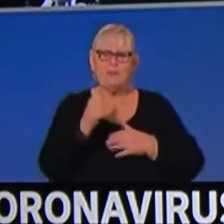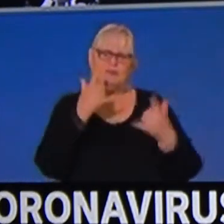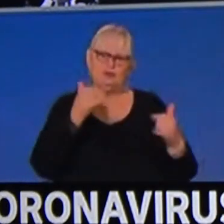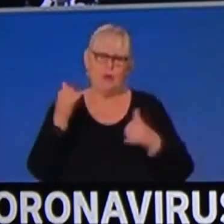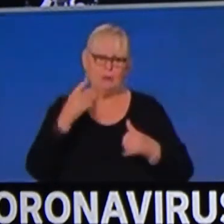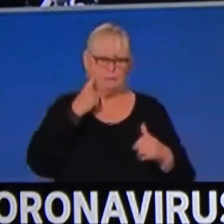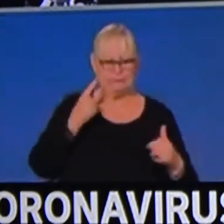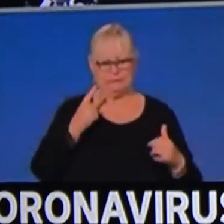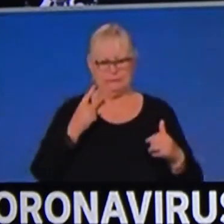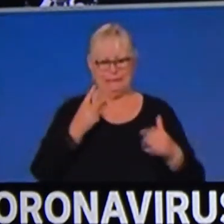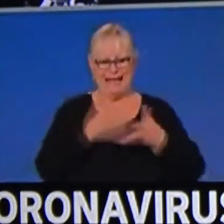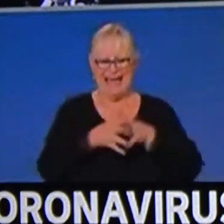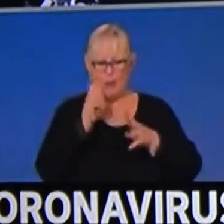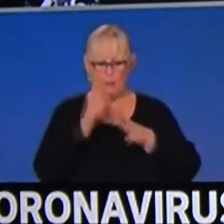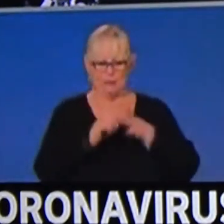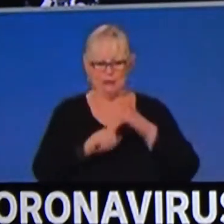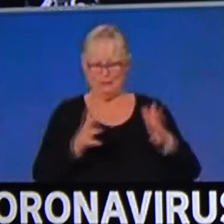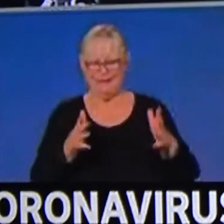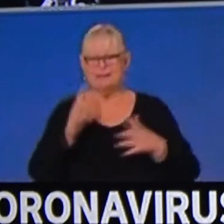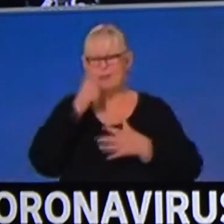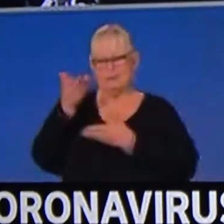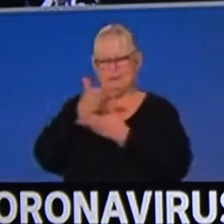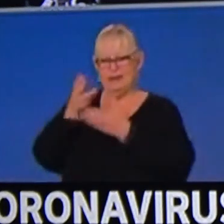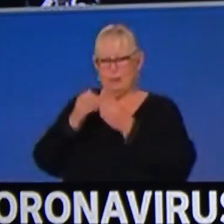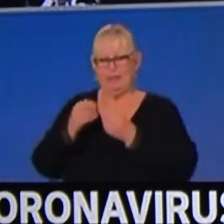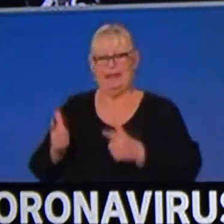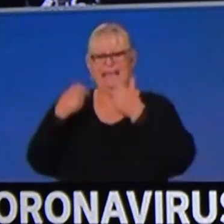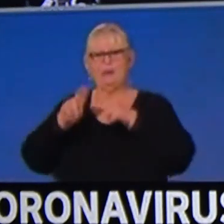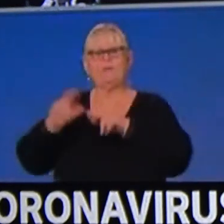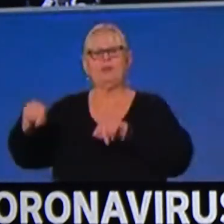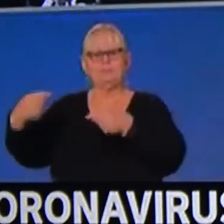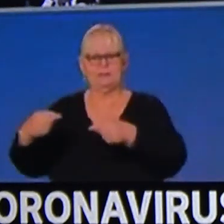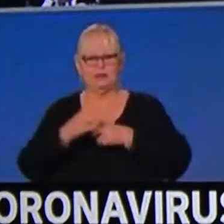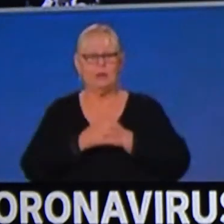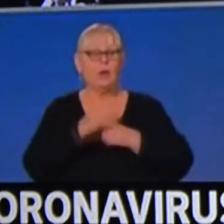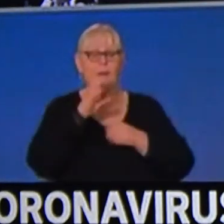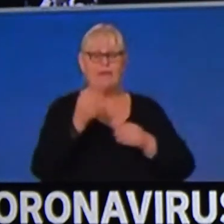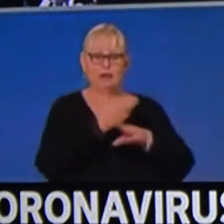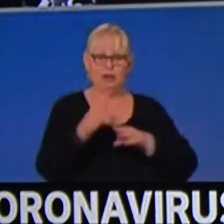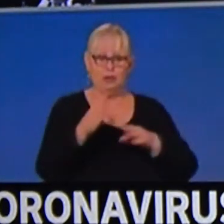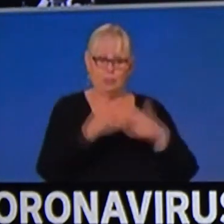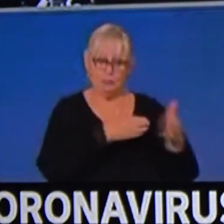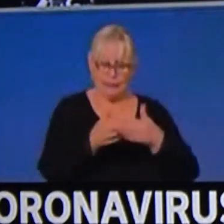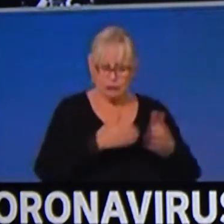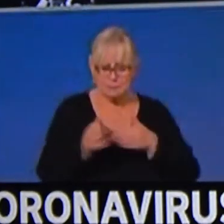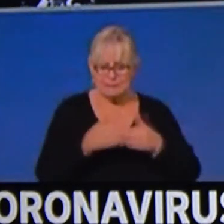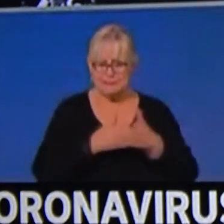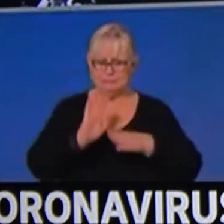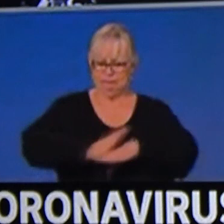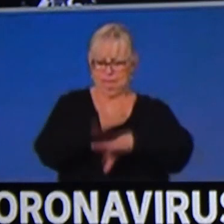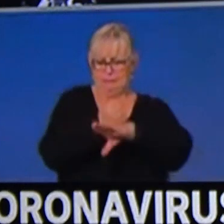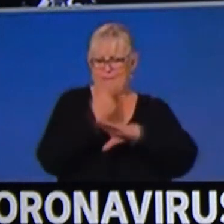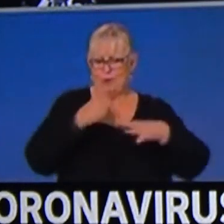trial how that is going to work. We'll have to work obviously within the new arrangements that we're able to establish a few weeks